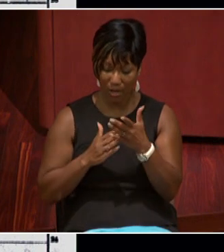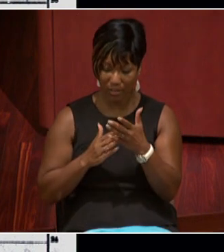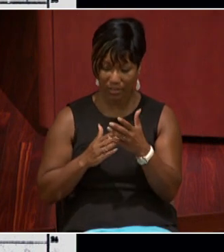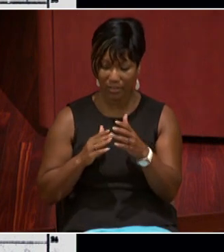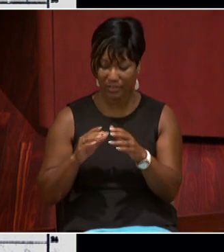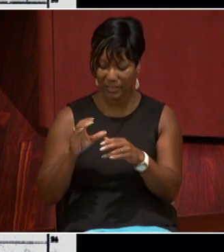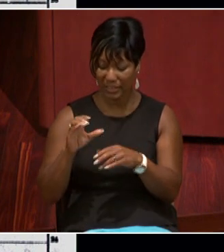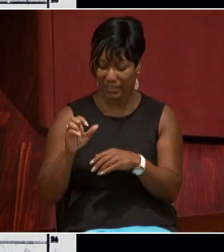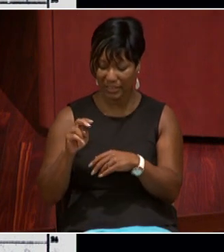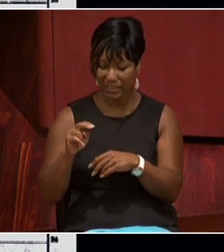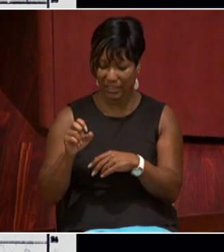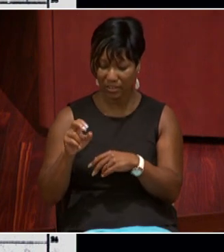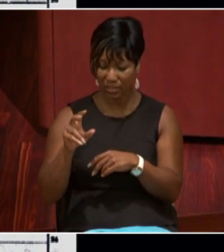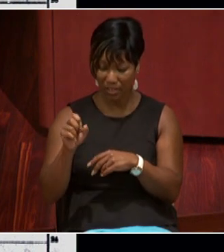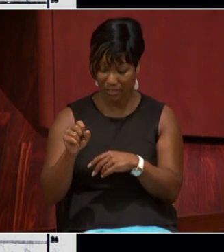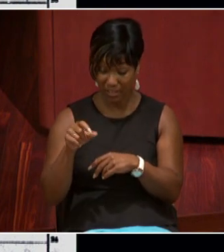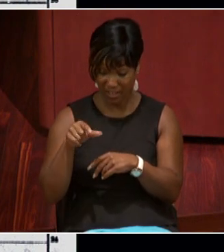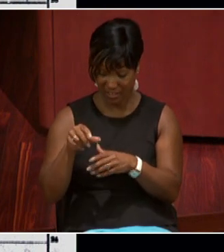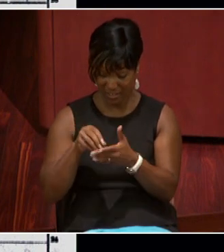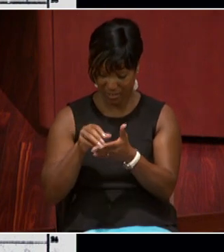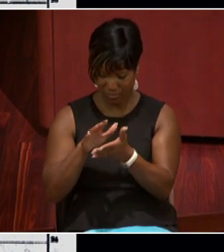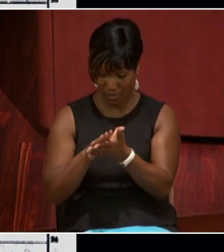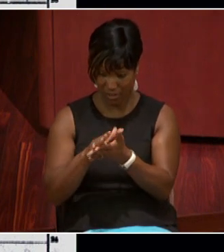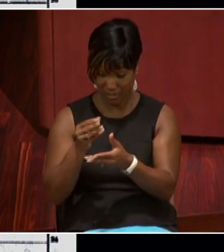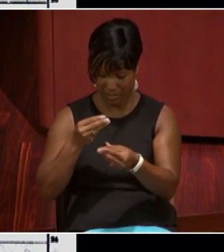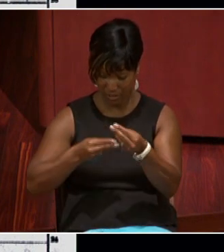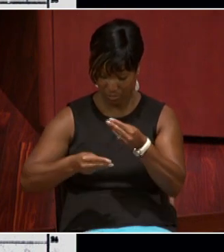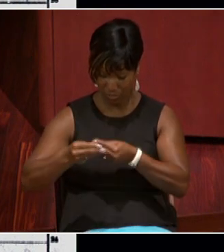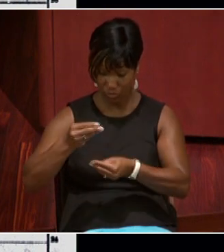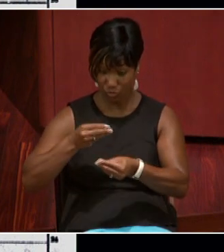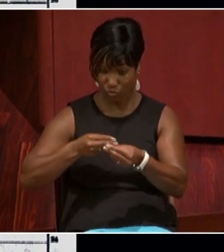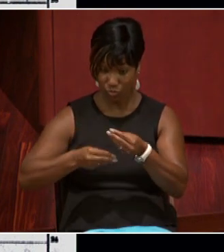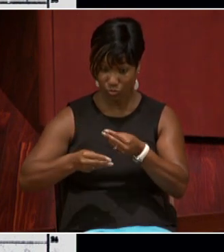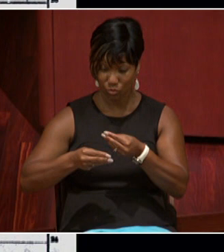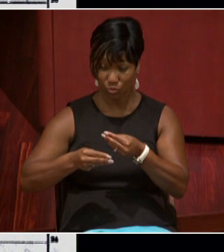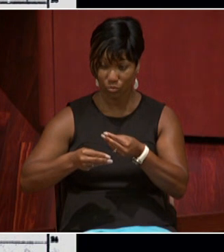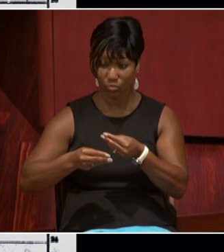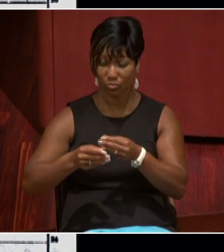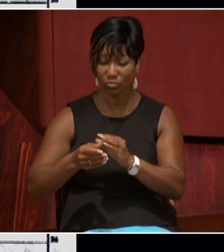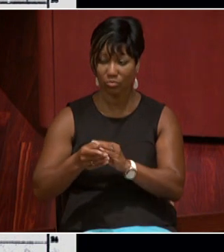This is a record that can be used as a census substitute. It was taken by